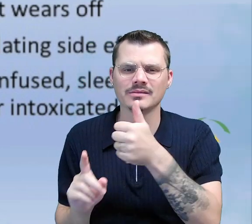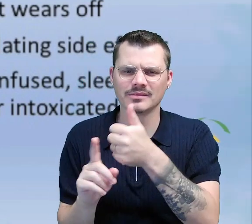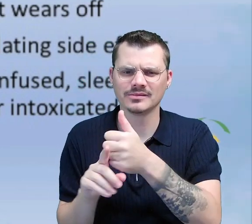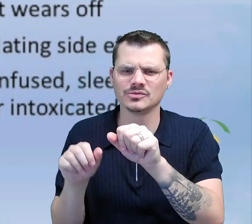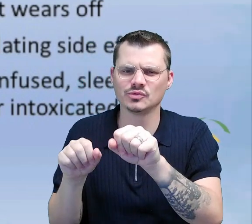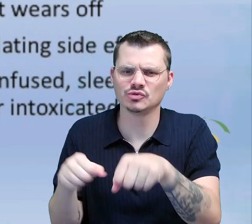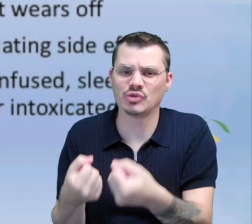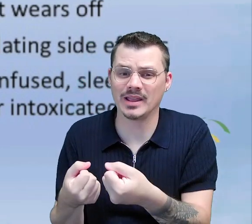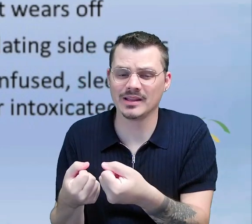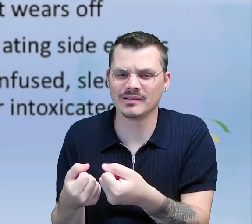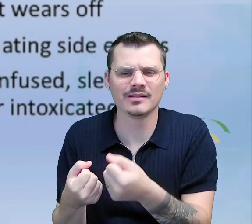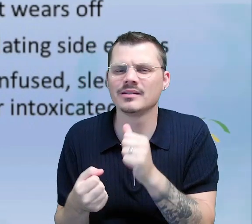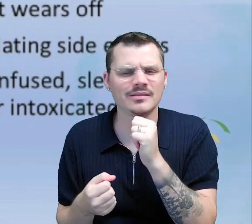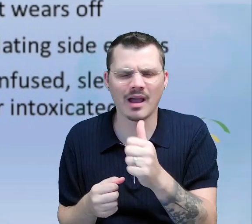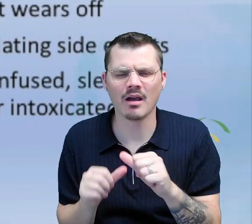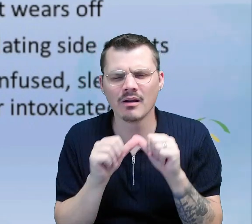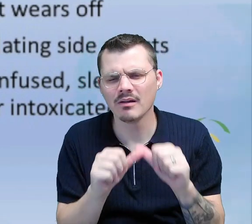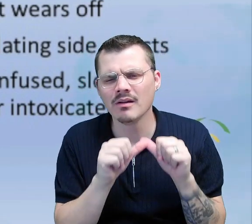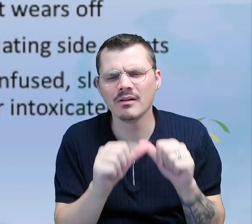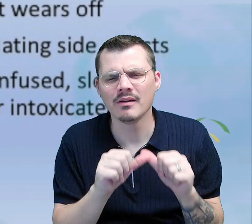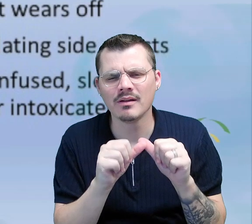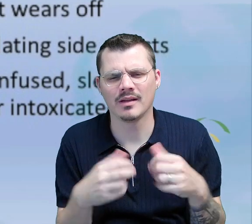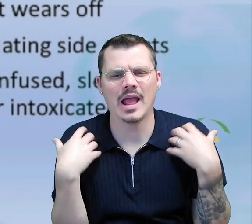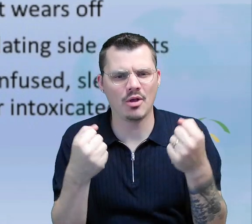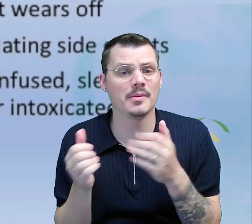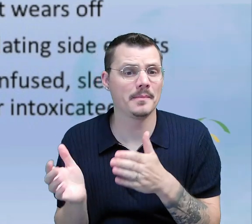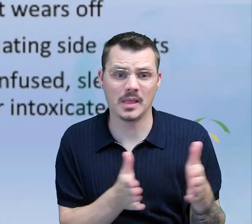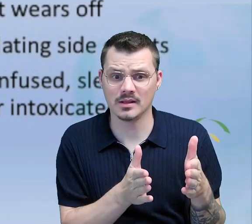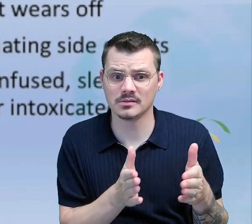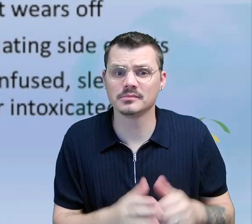a restraint, not an ongoing health plan.